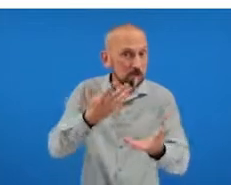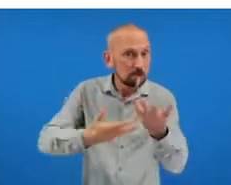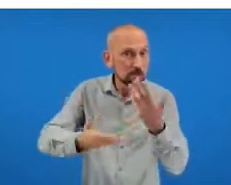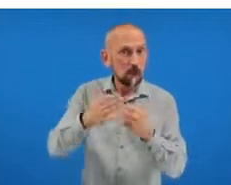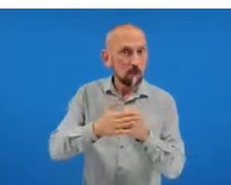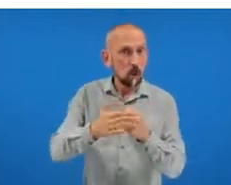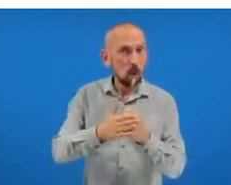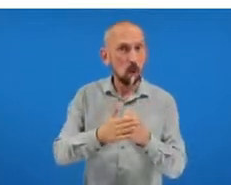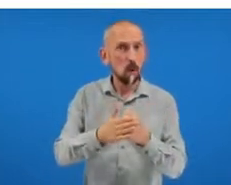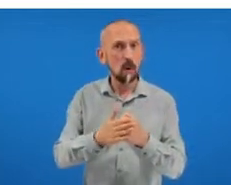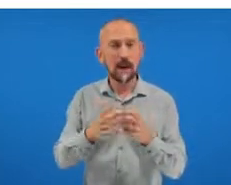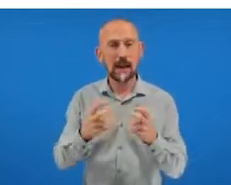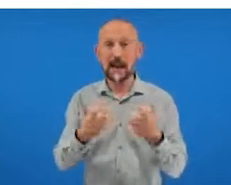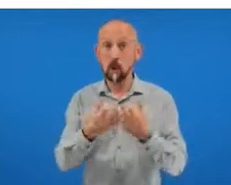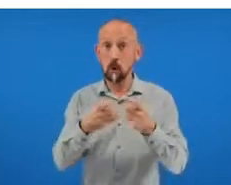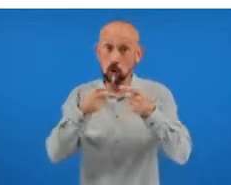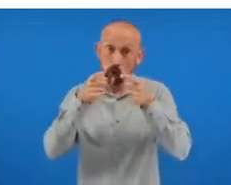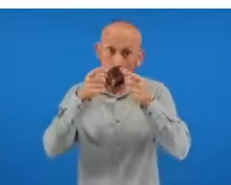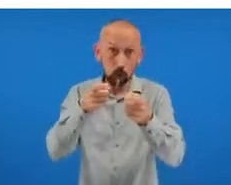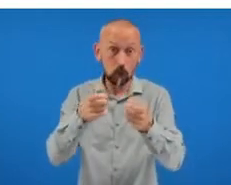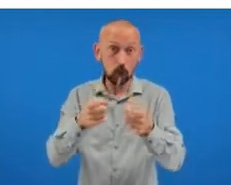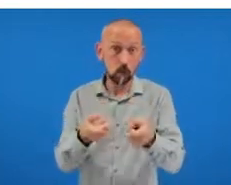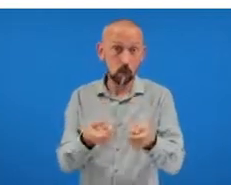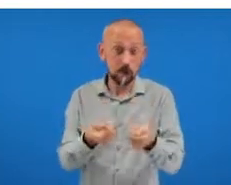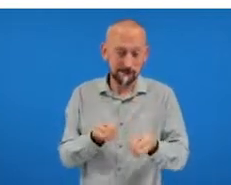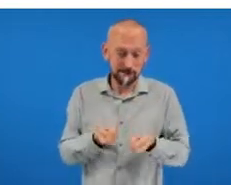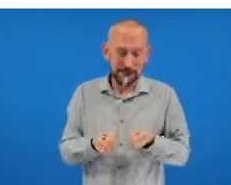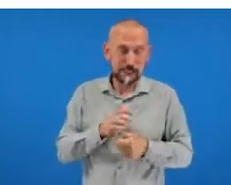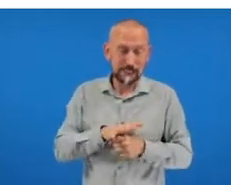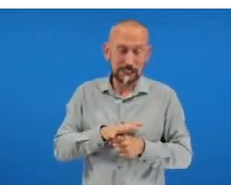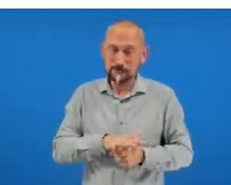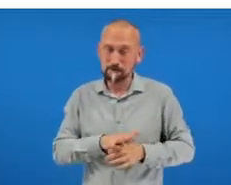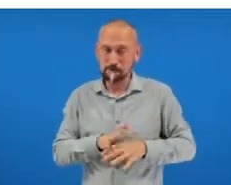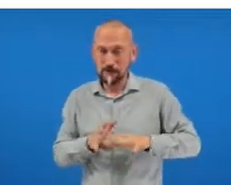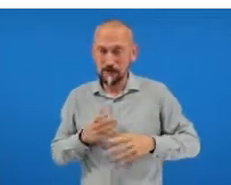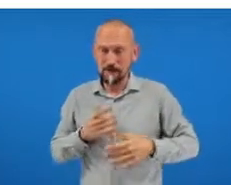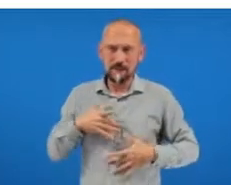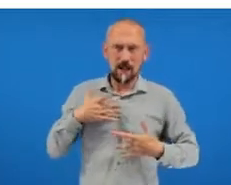you've managed those feelings?